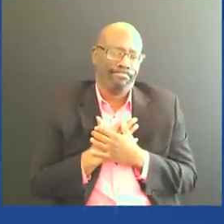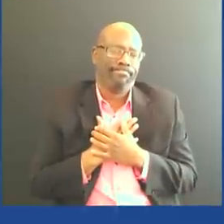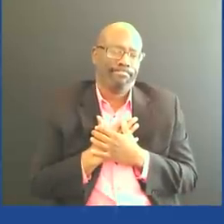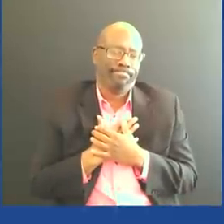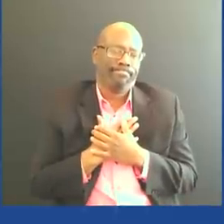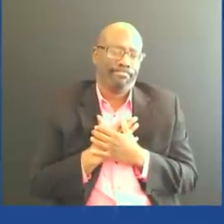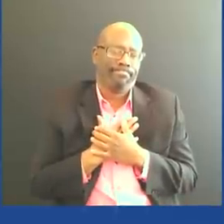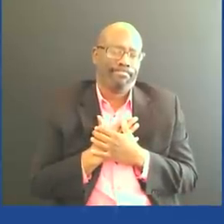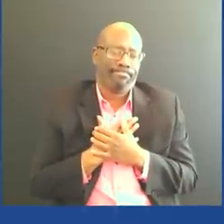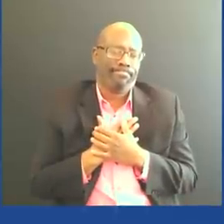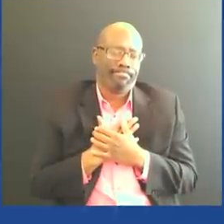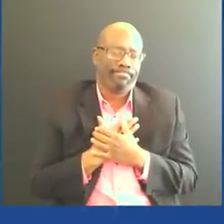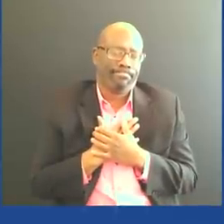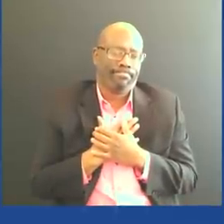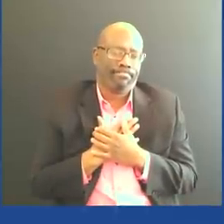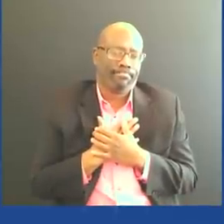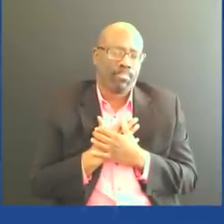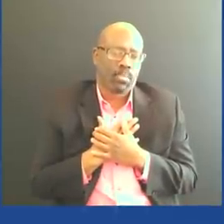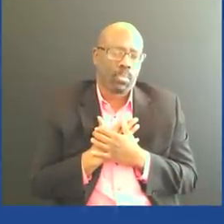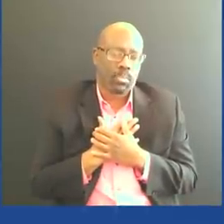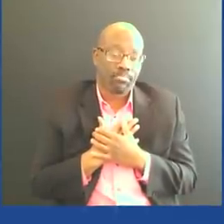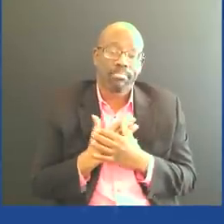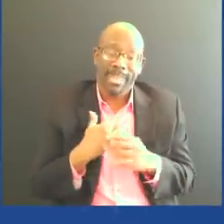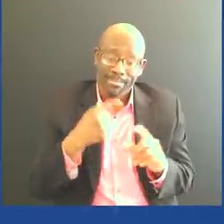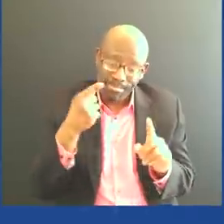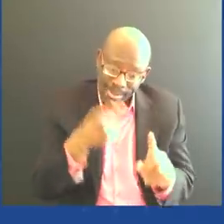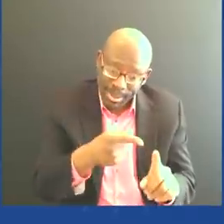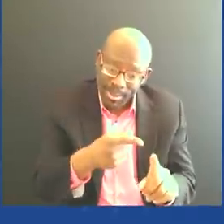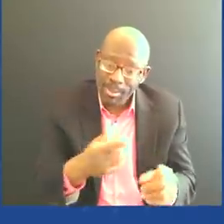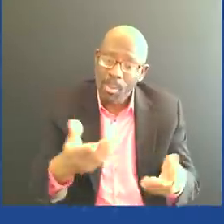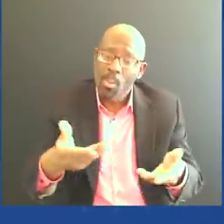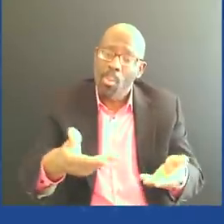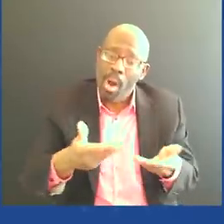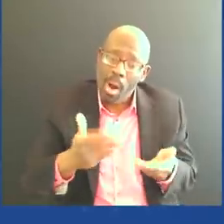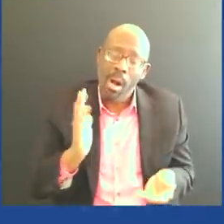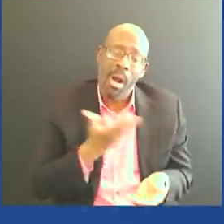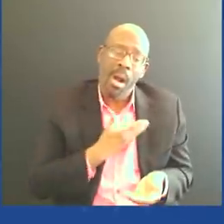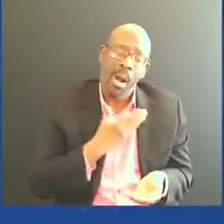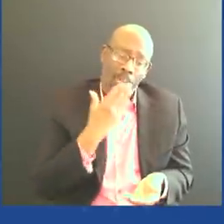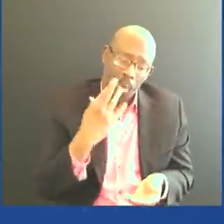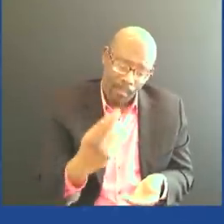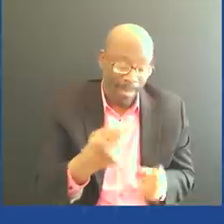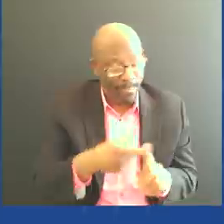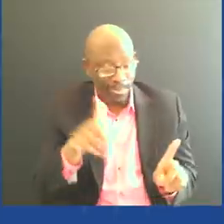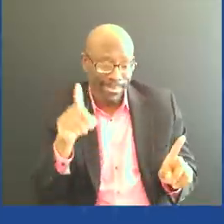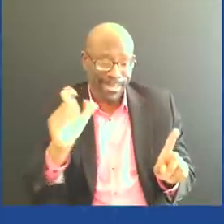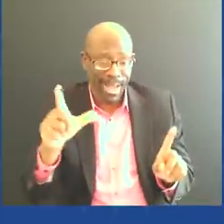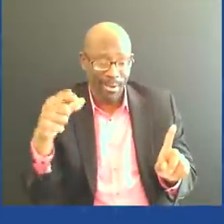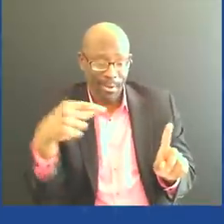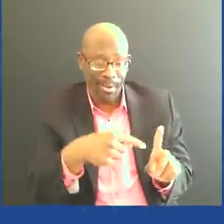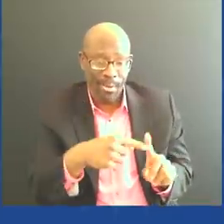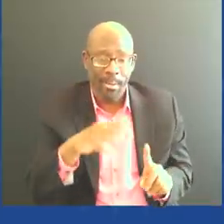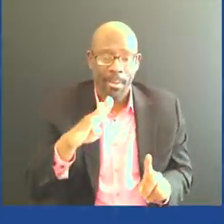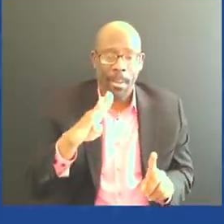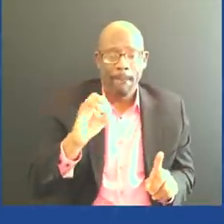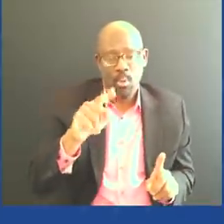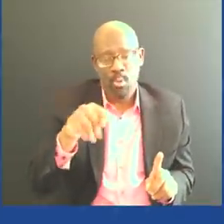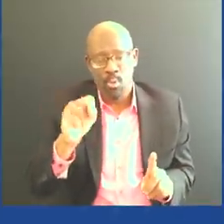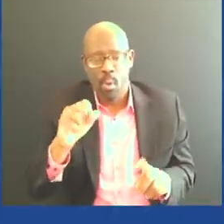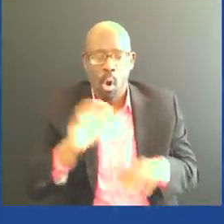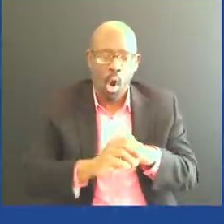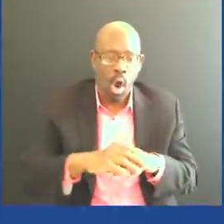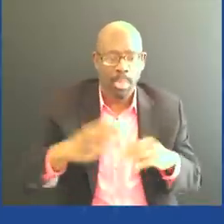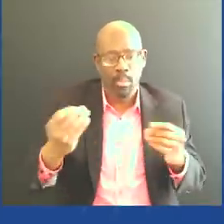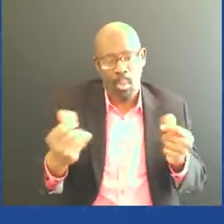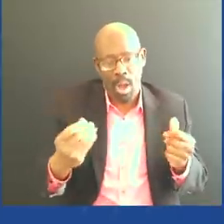I especially want to welcome some of my good friends from Delaware Boots on the Ground. You know, working with you connected me to